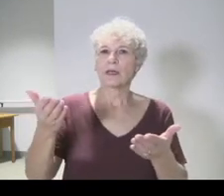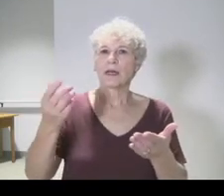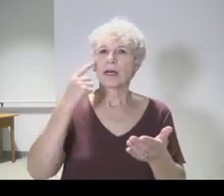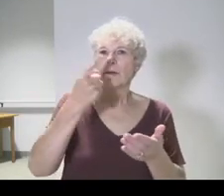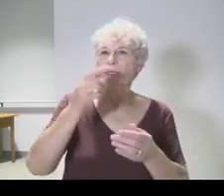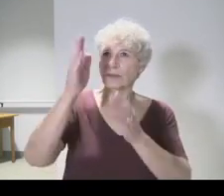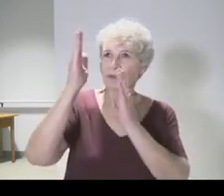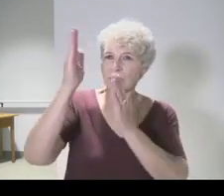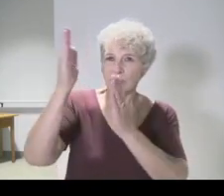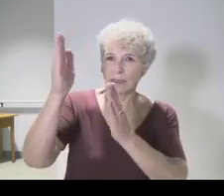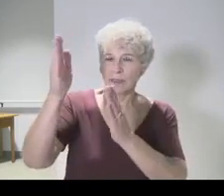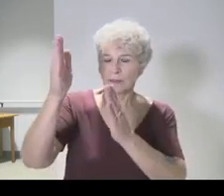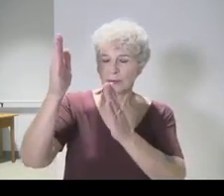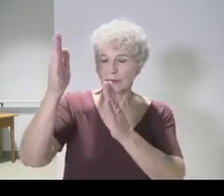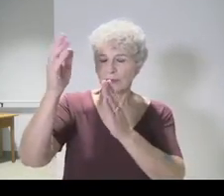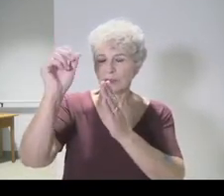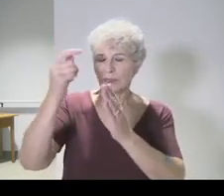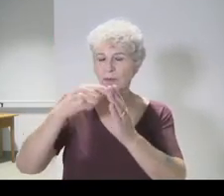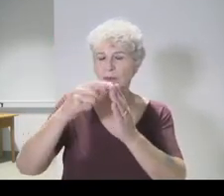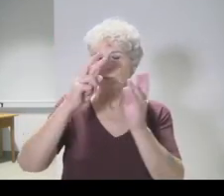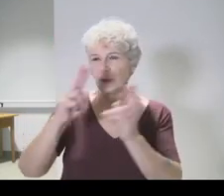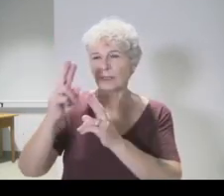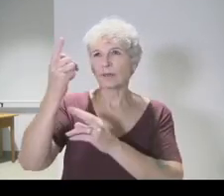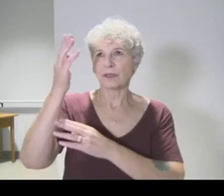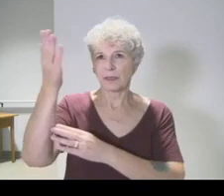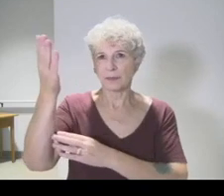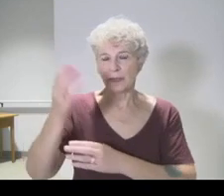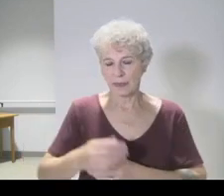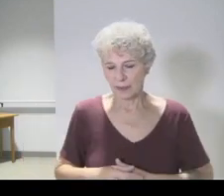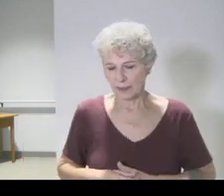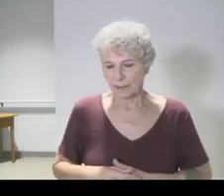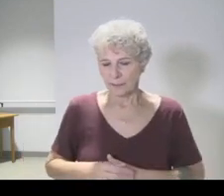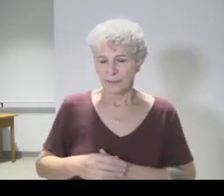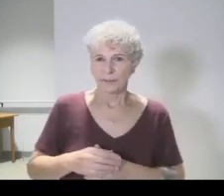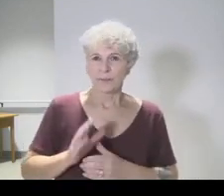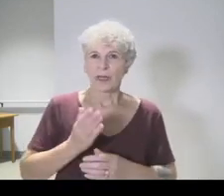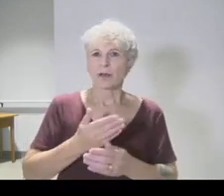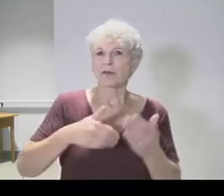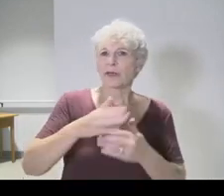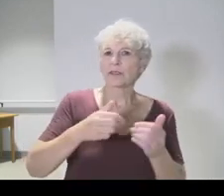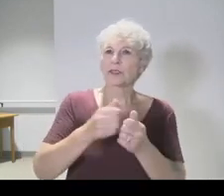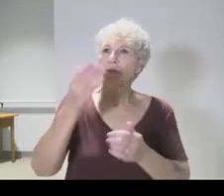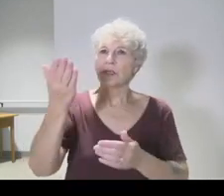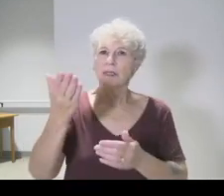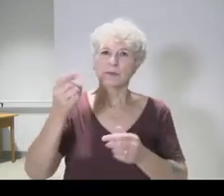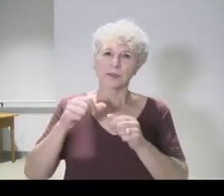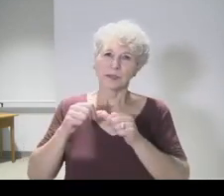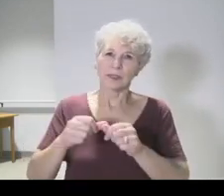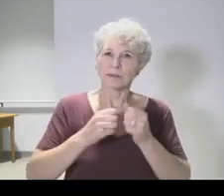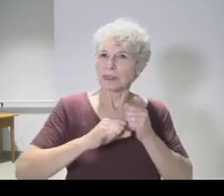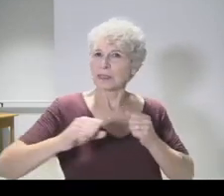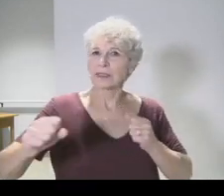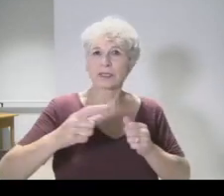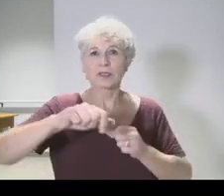him so that we're ready for him. Our fellowship with him should then extend out to fellowship with our